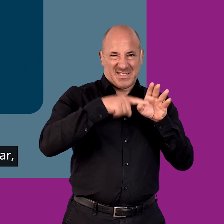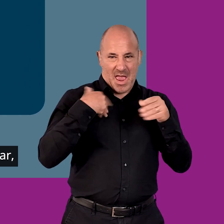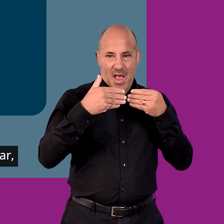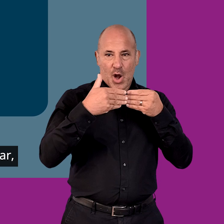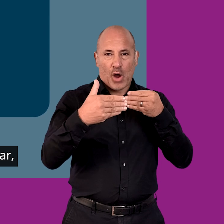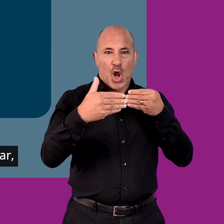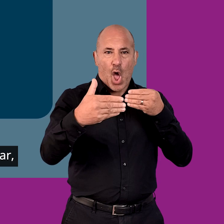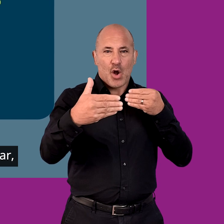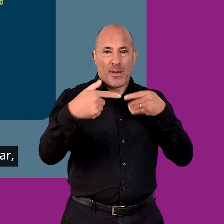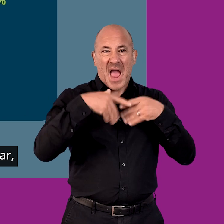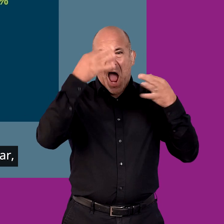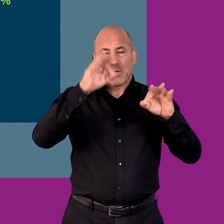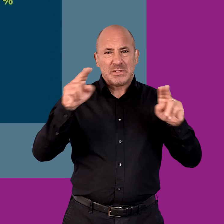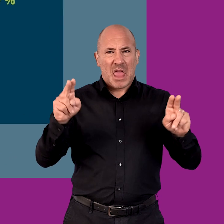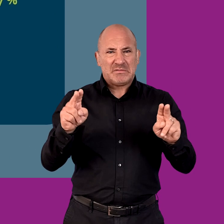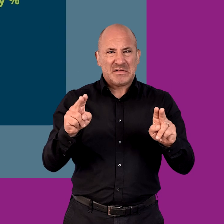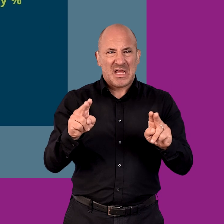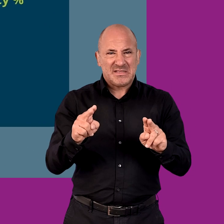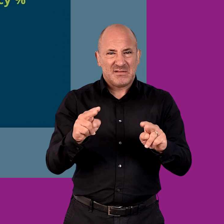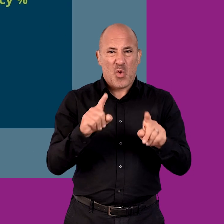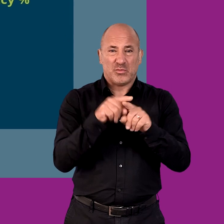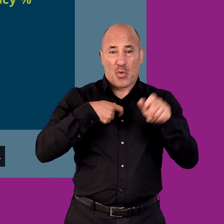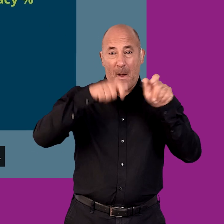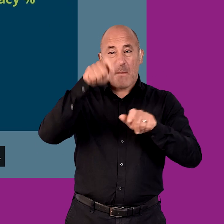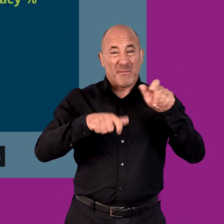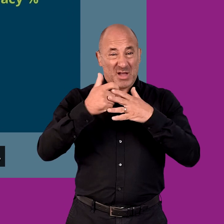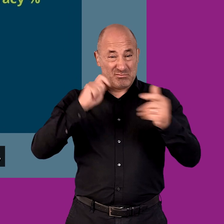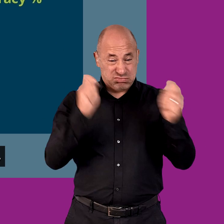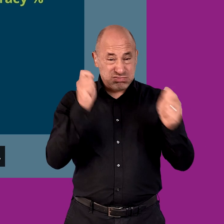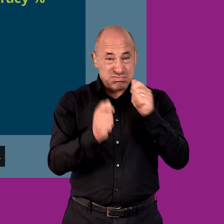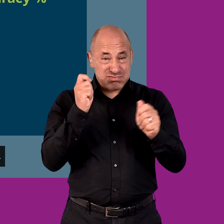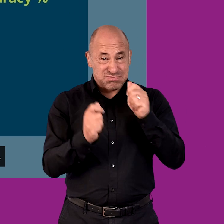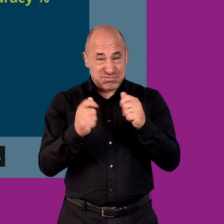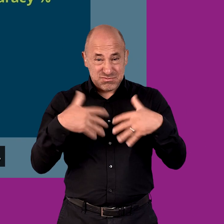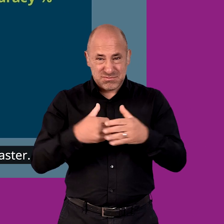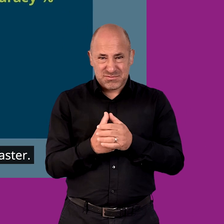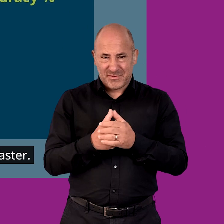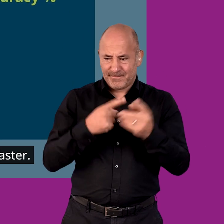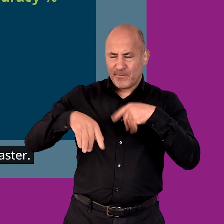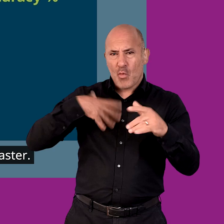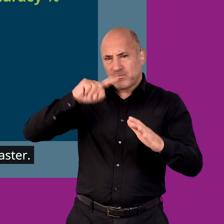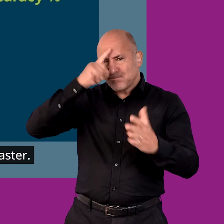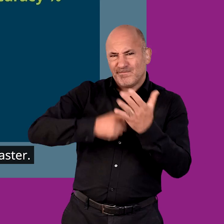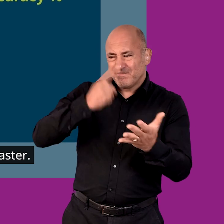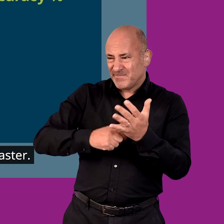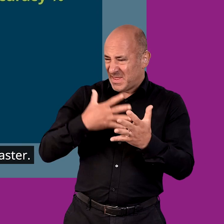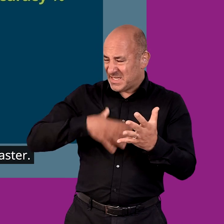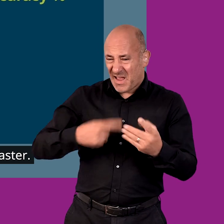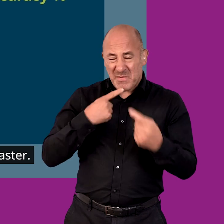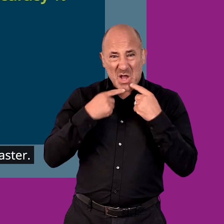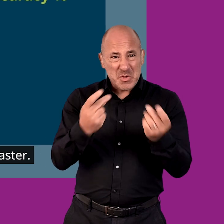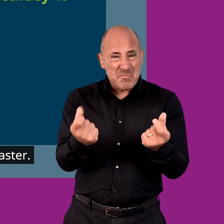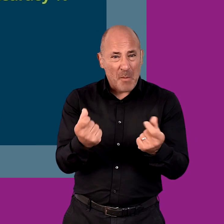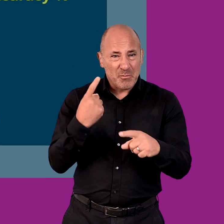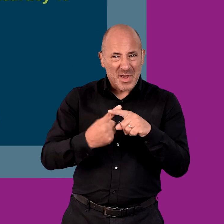as we move away from the census year. And because our population is changing more rapidly than ever, decision makers need this